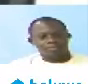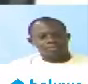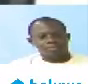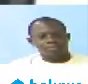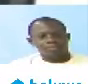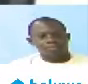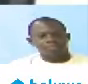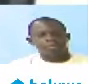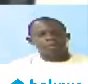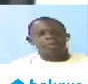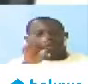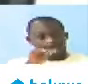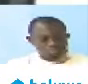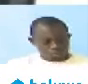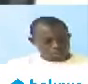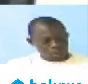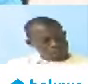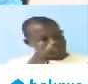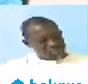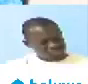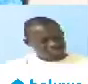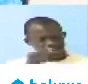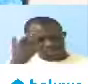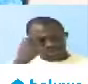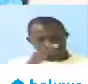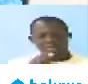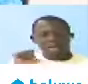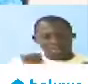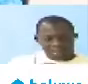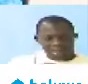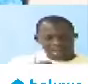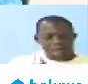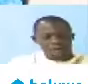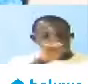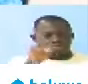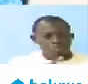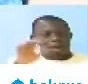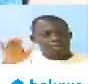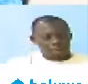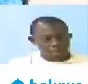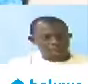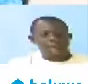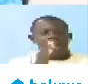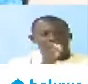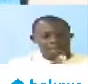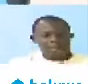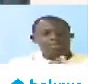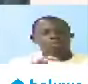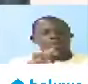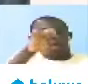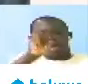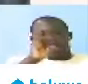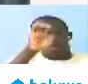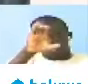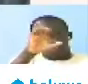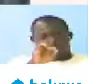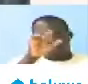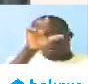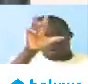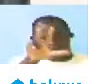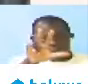properly, it is, if you look at it, you will think that it is a Senegalese document, but it is an ECOWAS document. If you use